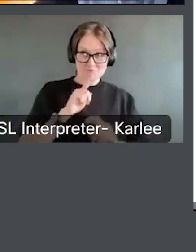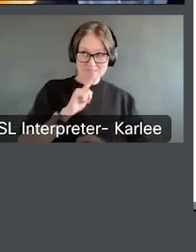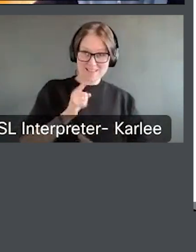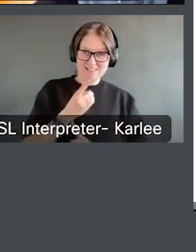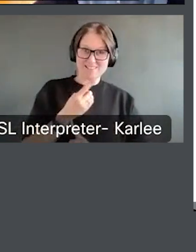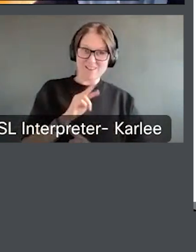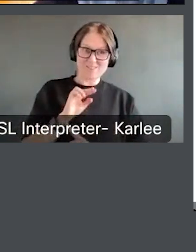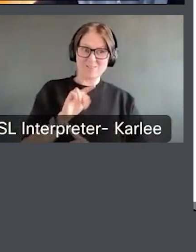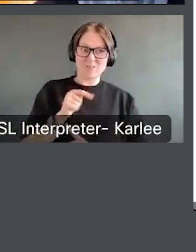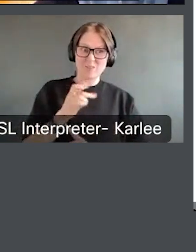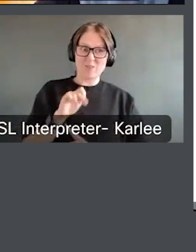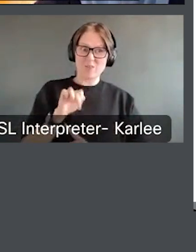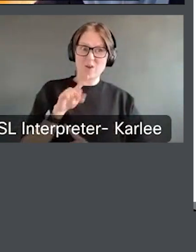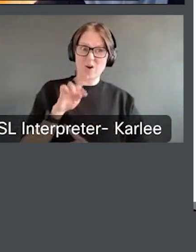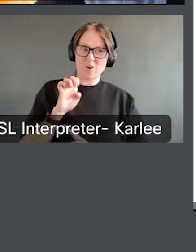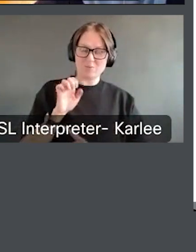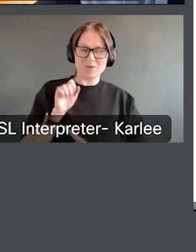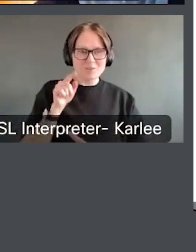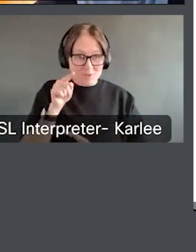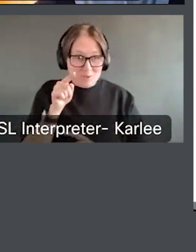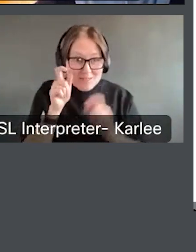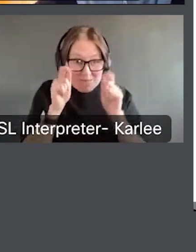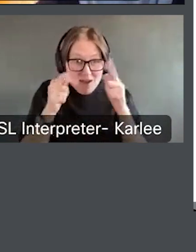still kicking and alive. So,